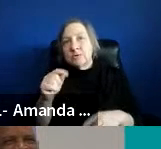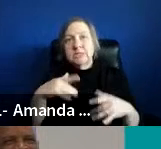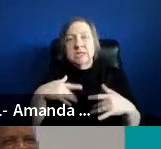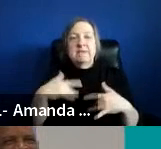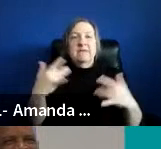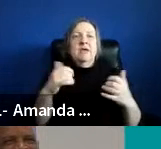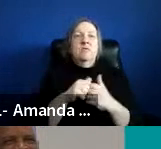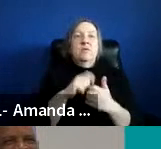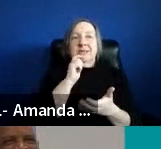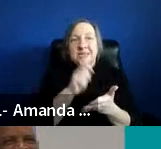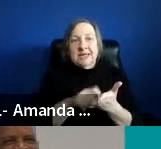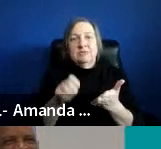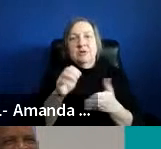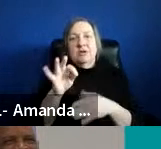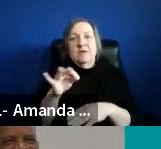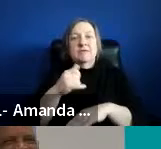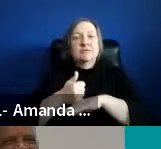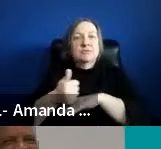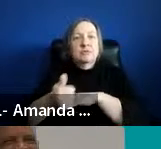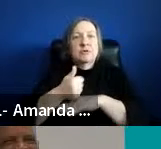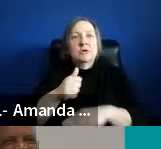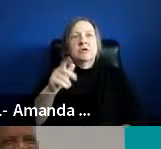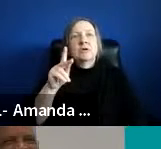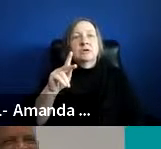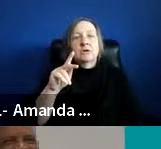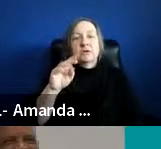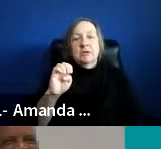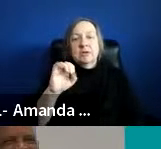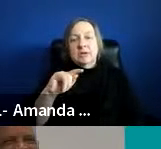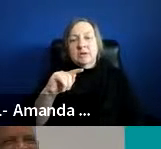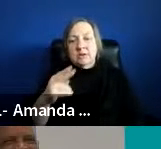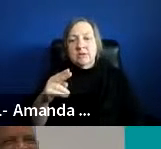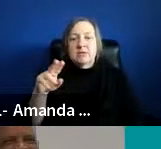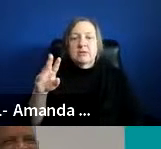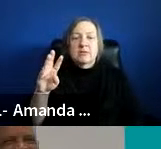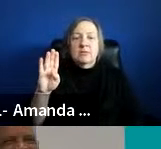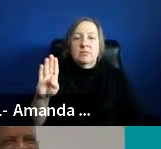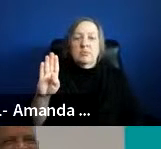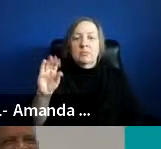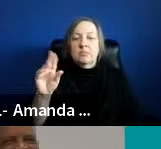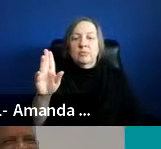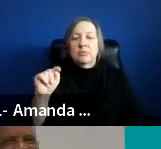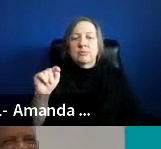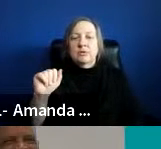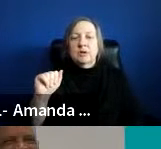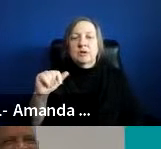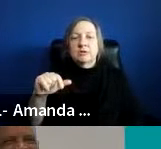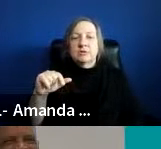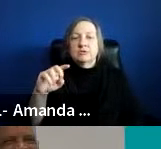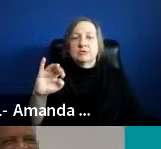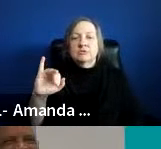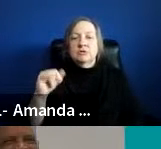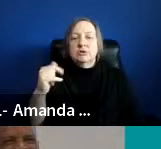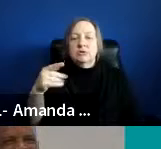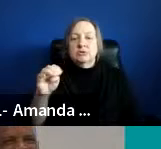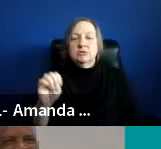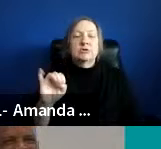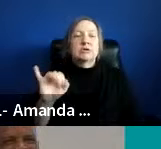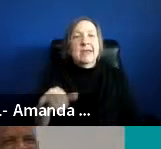Secretary of Transportation Pete Buttigieg. It was a really good 2 days that over the course of 2 days that we had